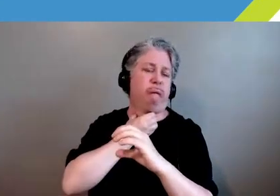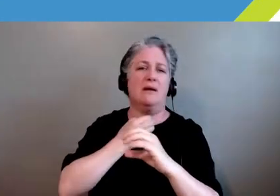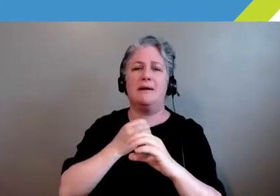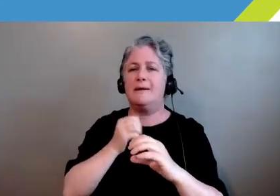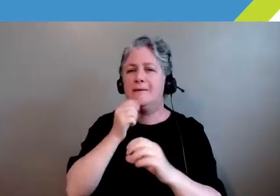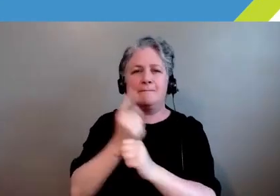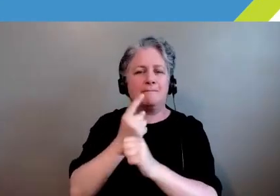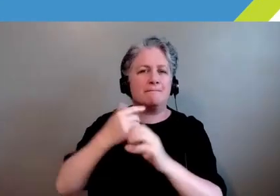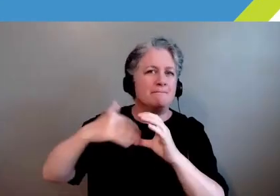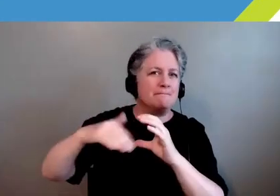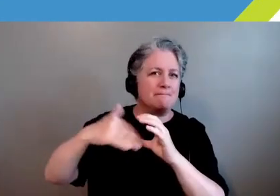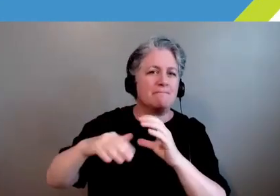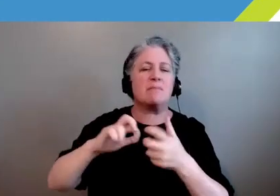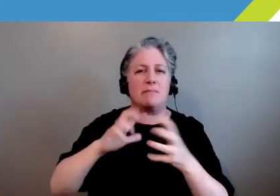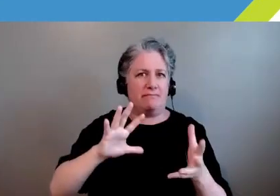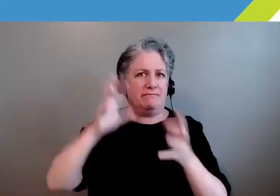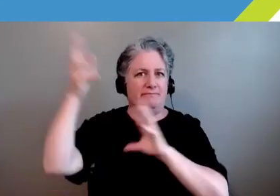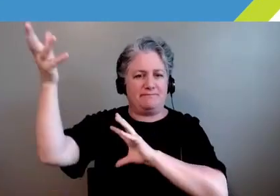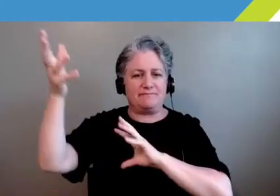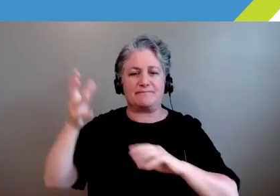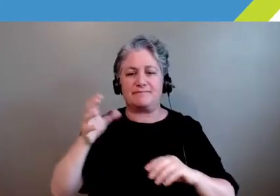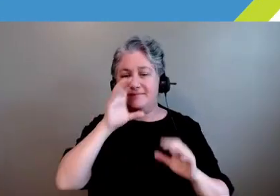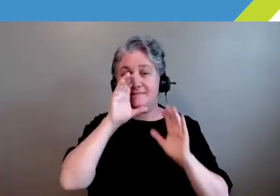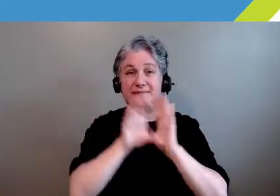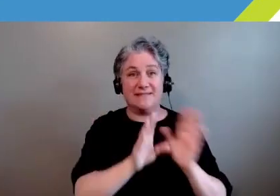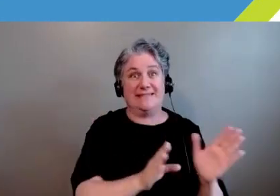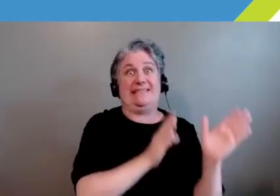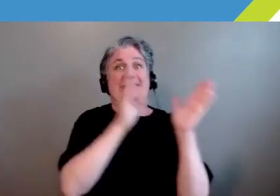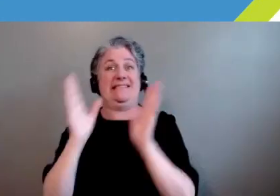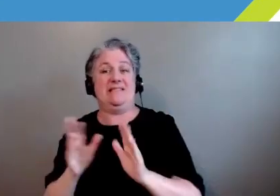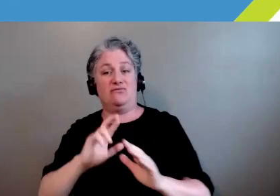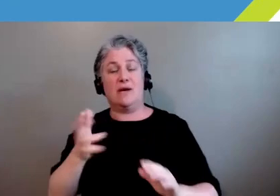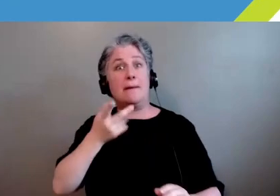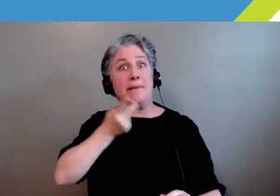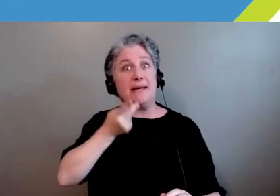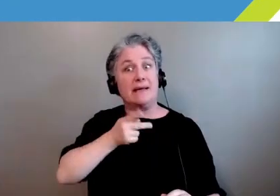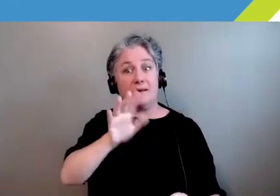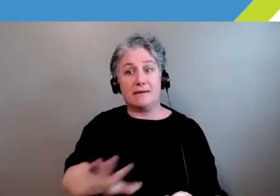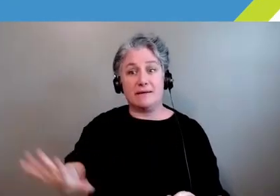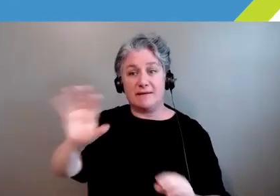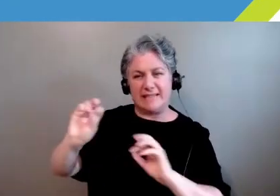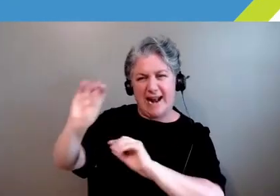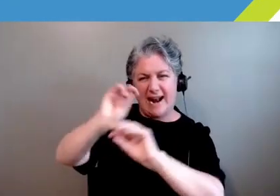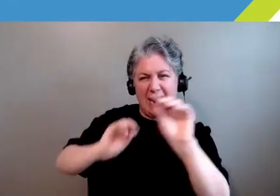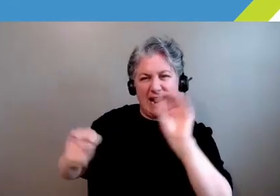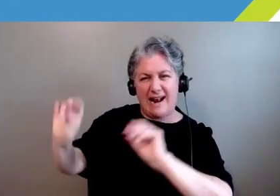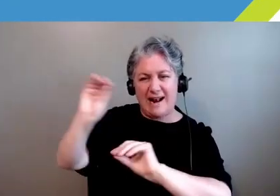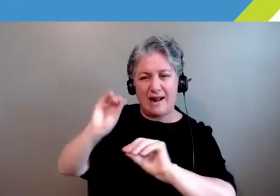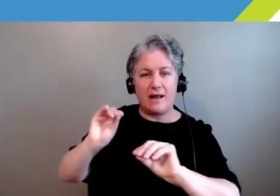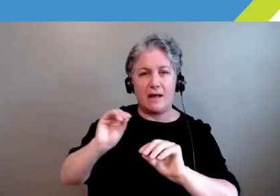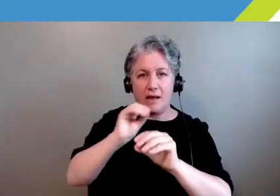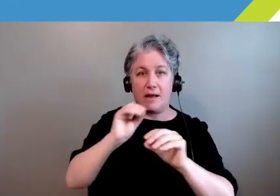doesn't flow correctly. If you look on the picture on the right-hand side, what you're seeing is what it looks like when you look